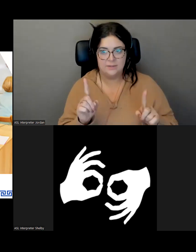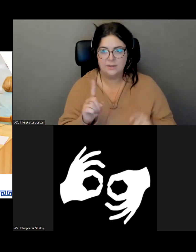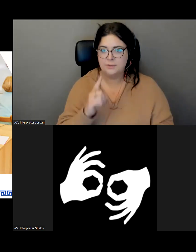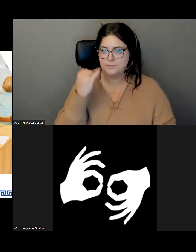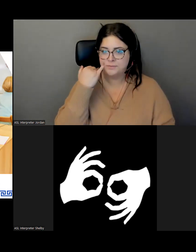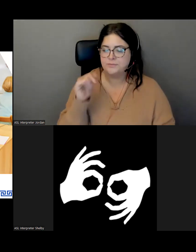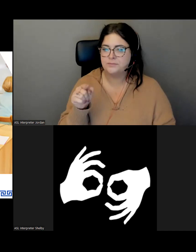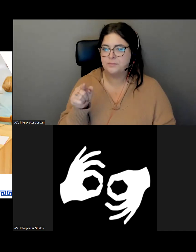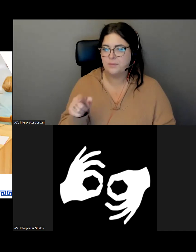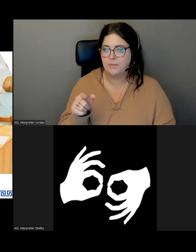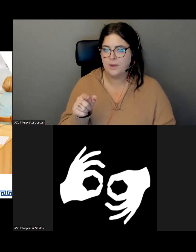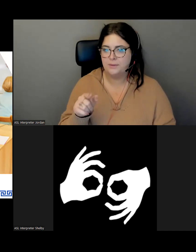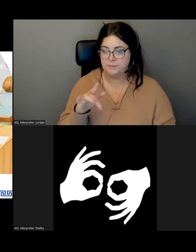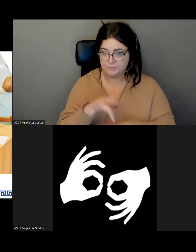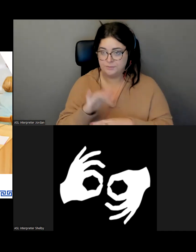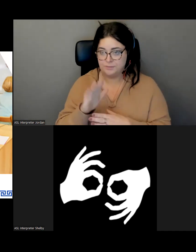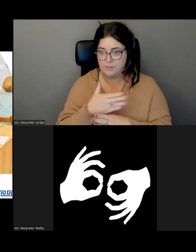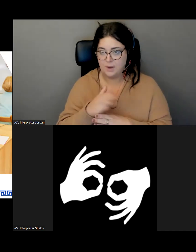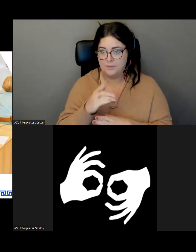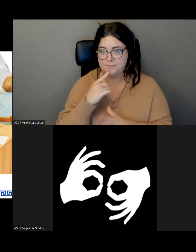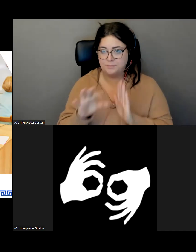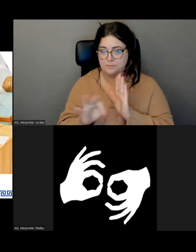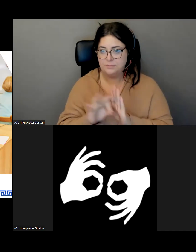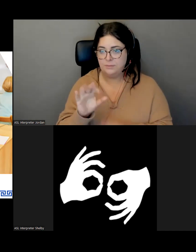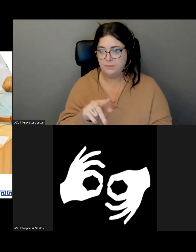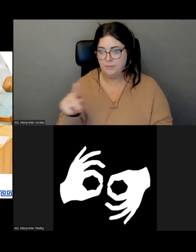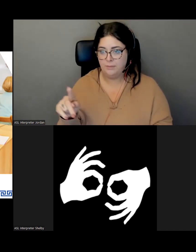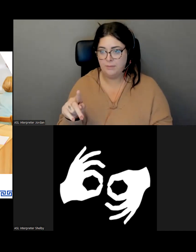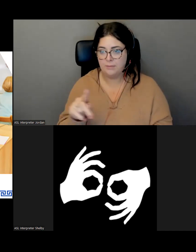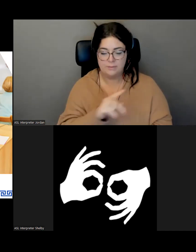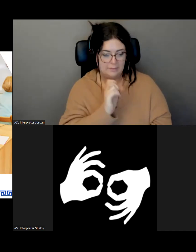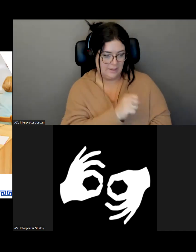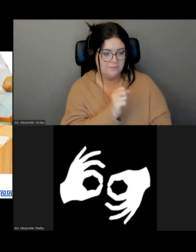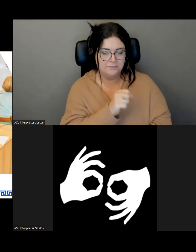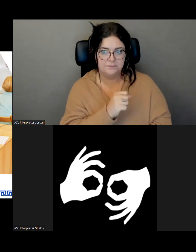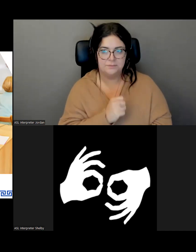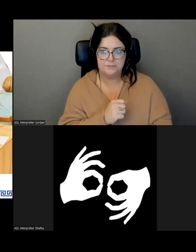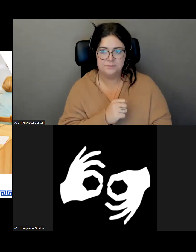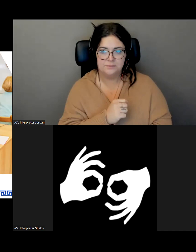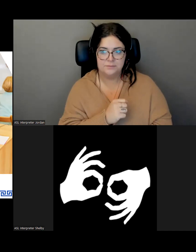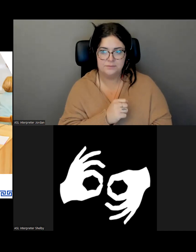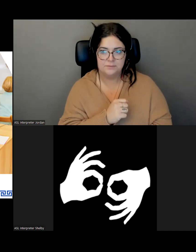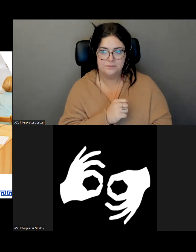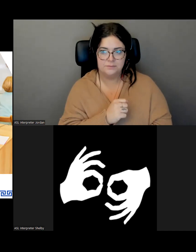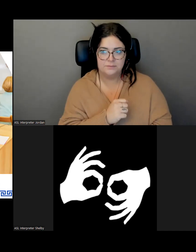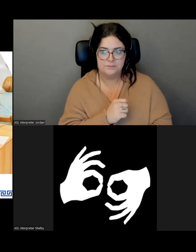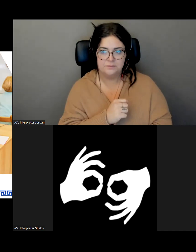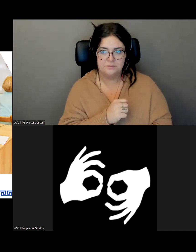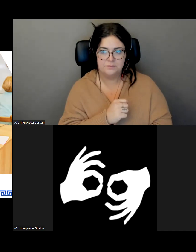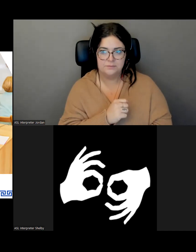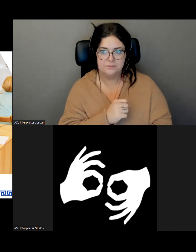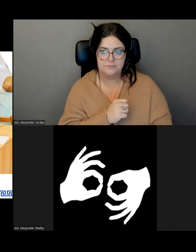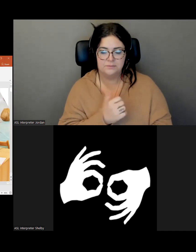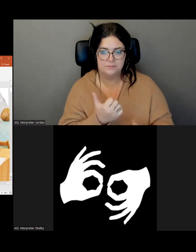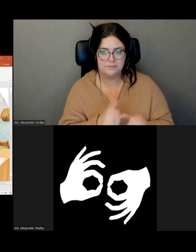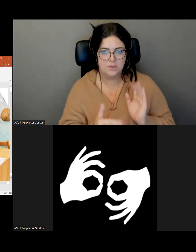actually went to share, did you select the PowerPoint itself? I did. Wait, let me try just doing it like